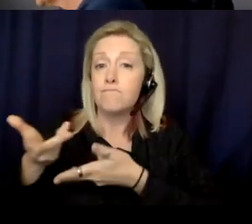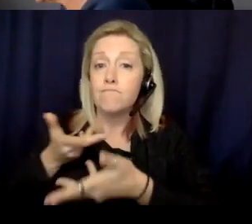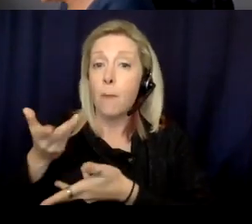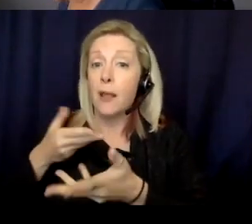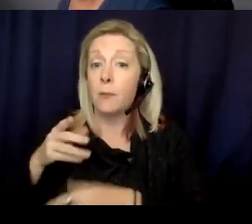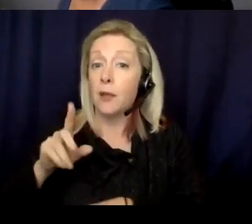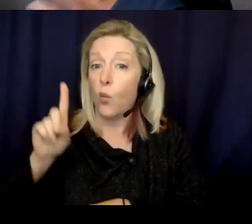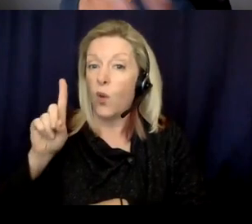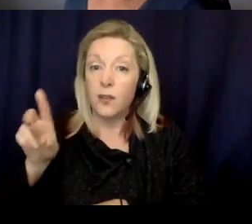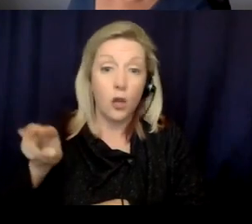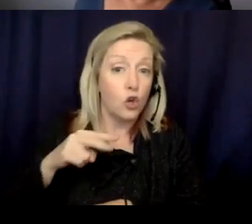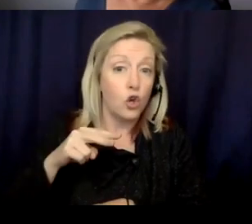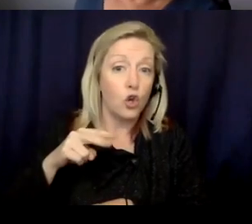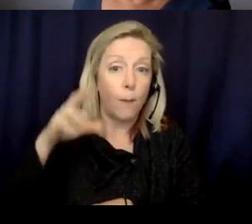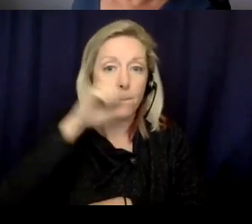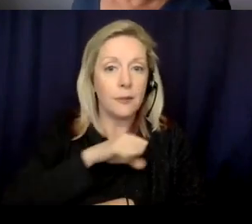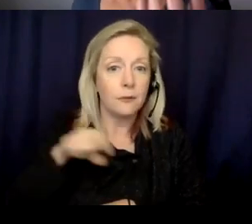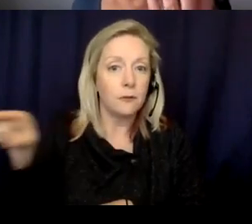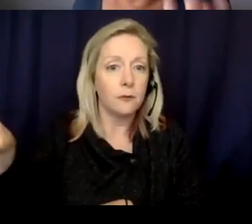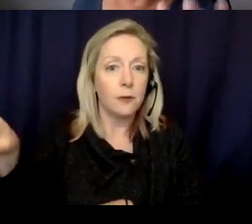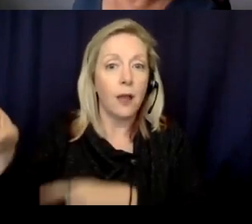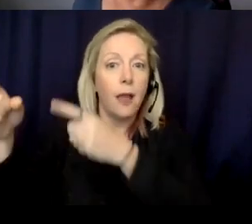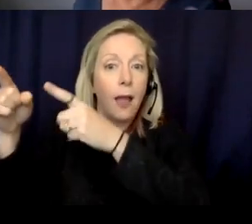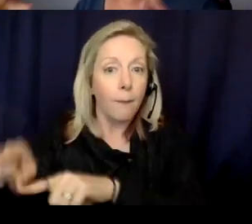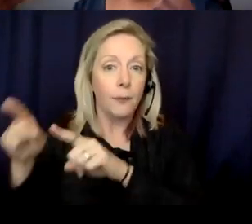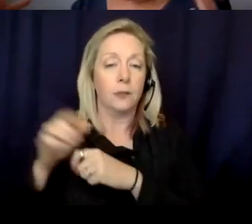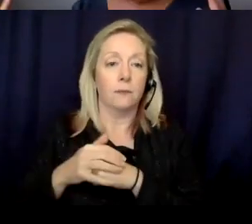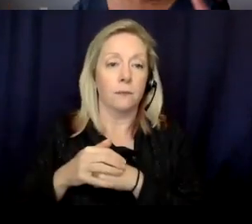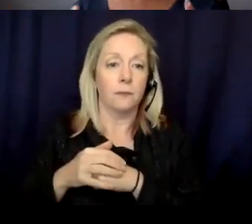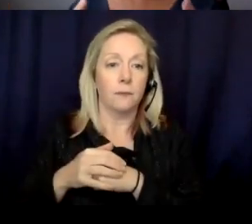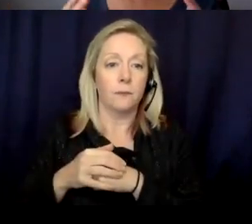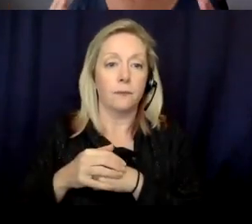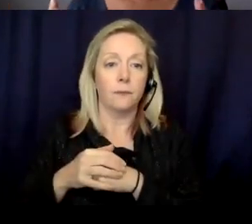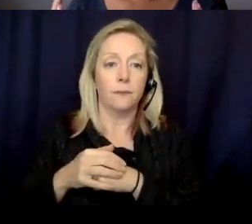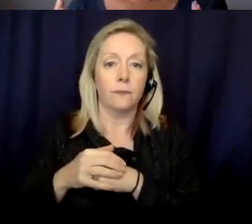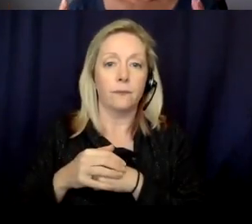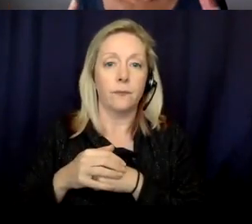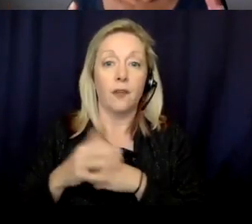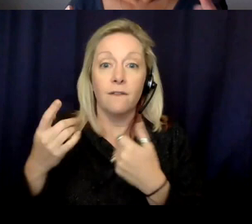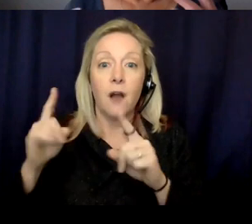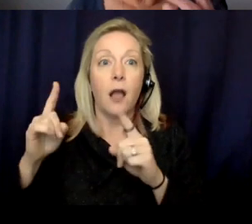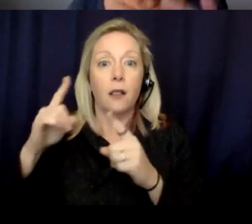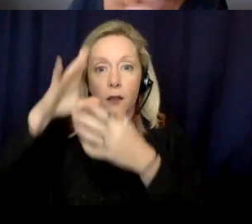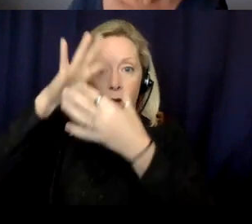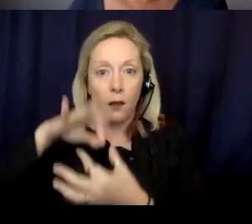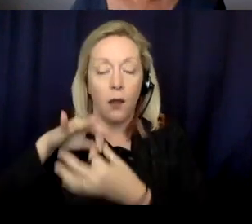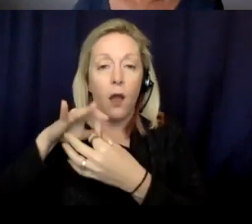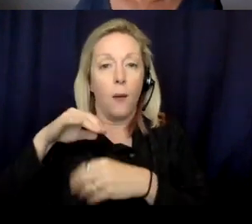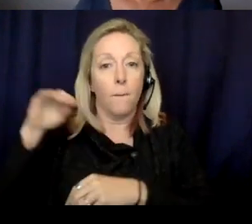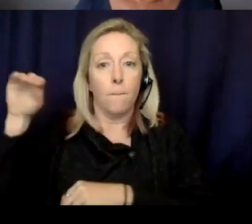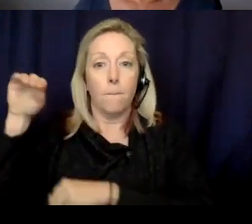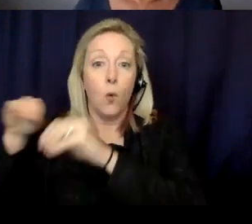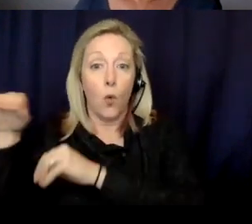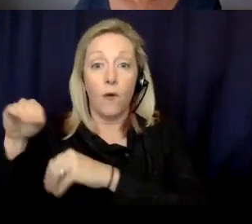do this. And that may be about the time that they realize how to get their body together and we miss that